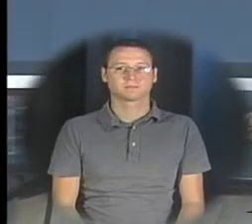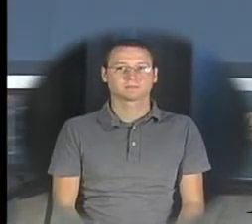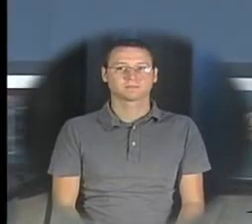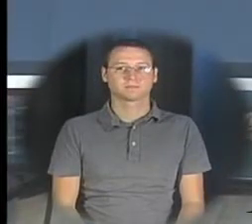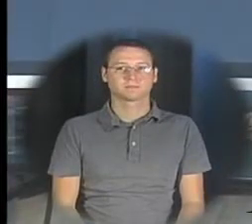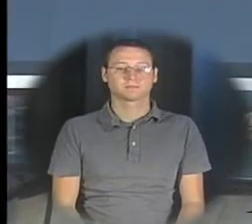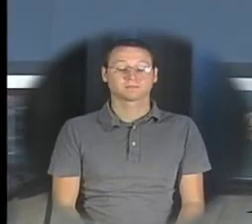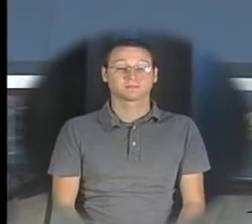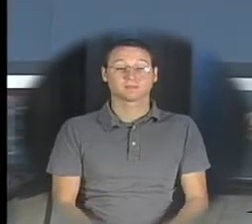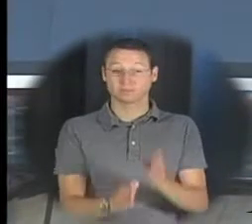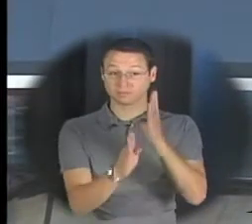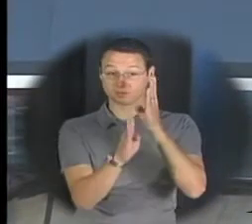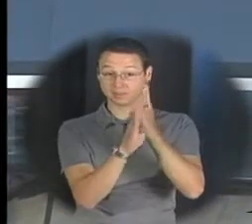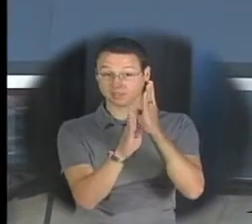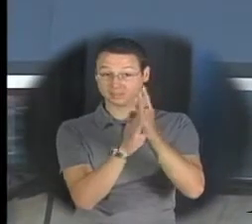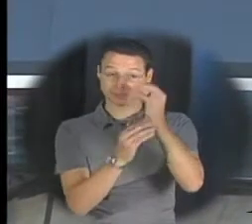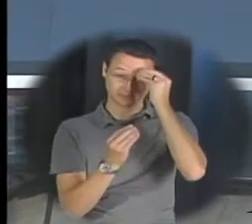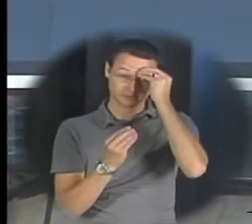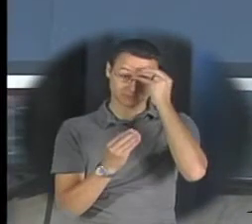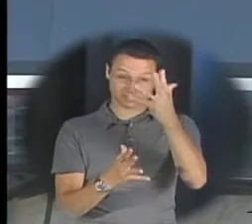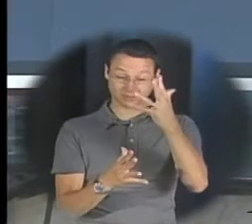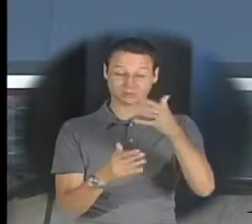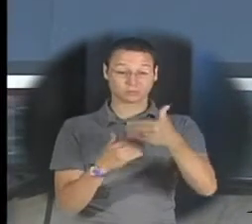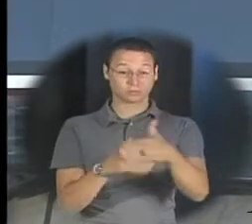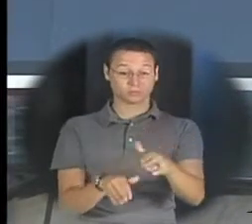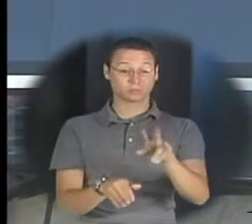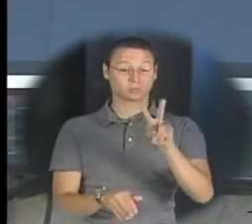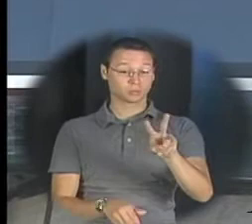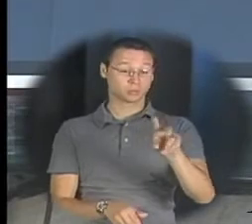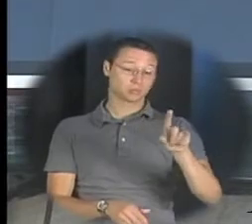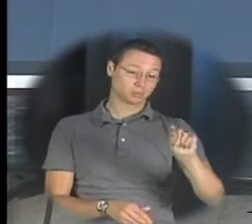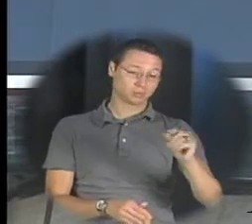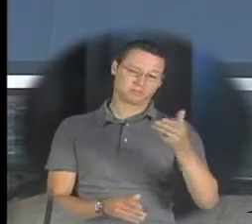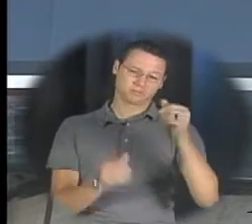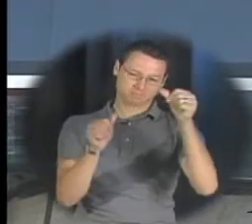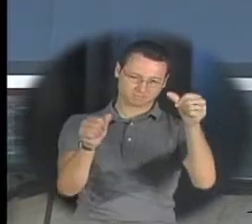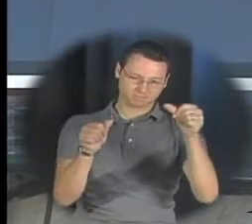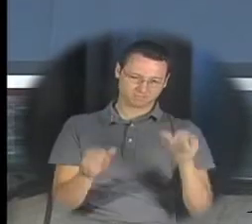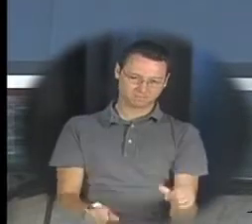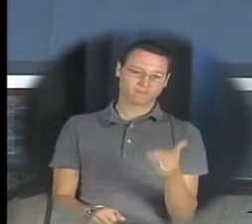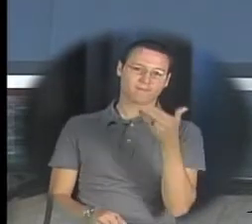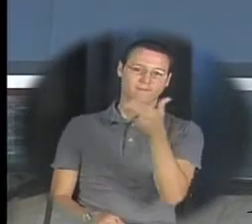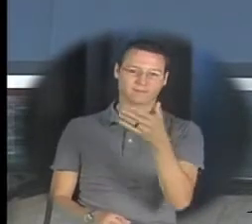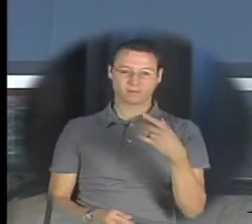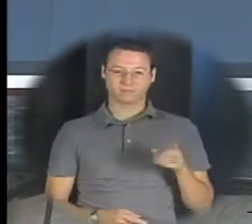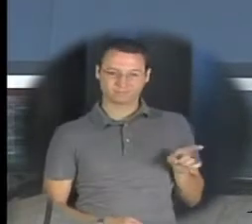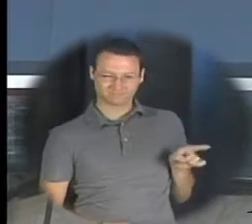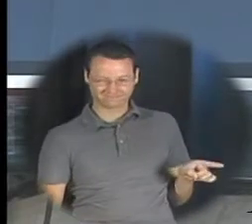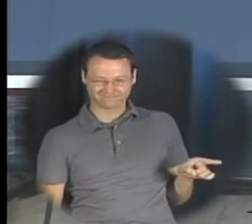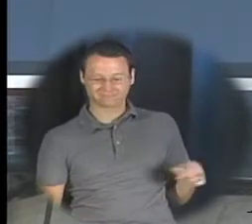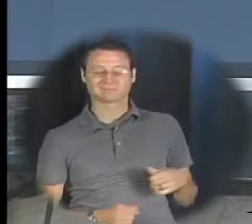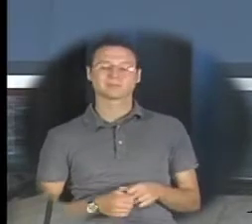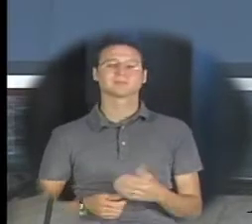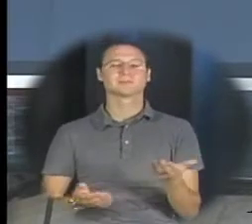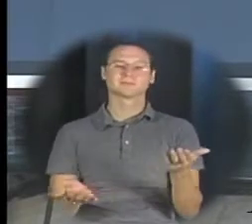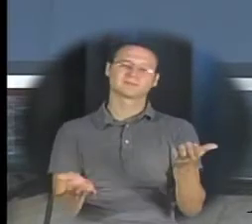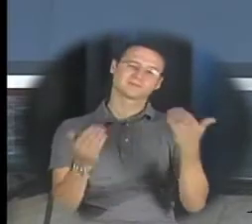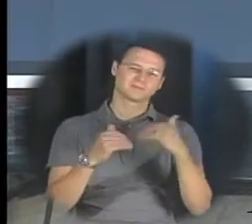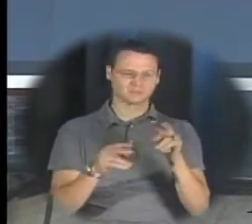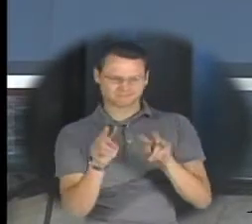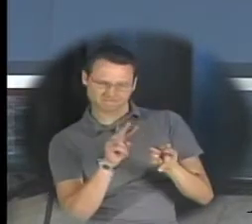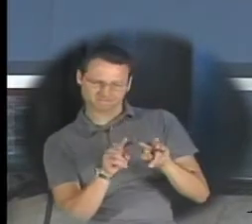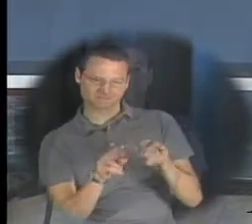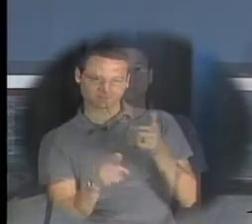been posted on the door to room 220 for Grad Bash. Please come by and verify which bus you're to ride on to Universal.